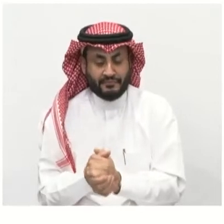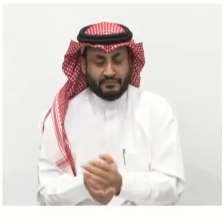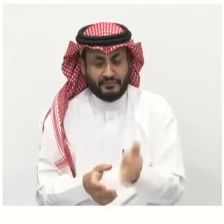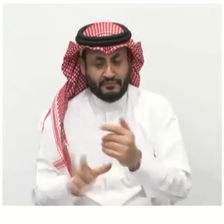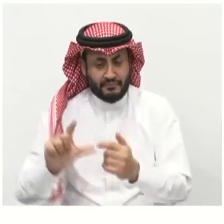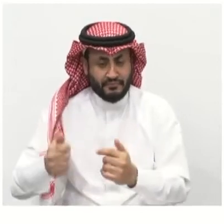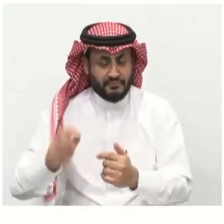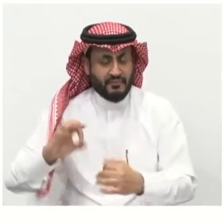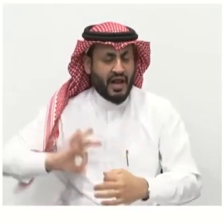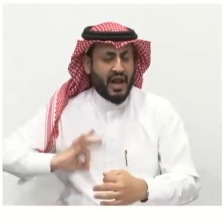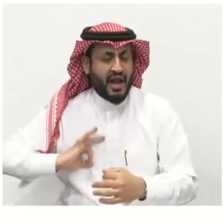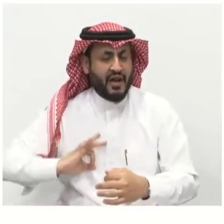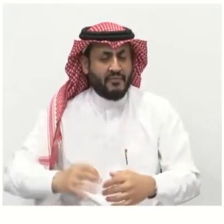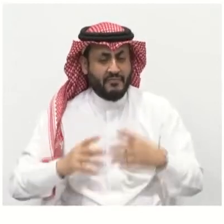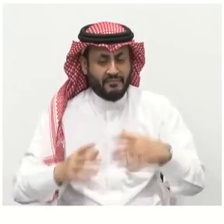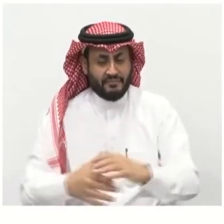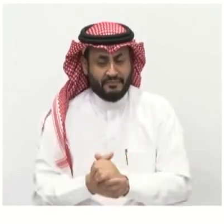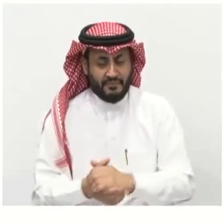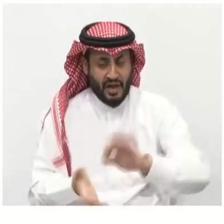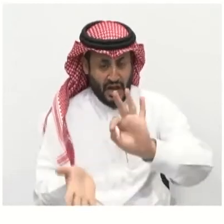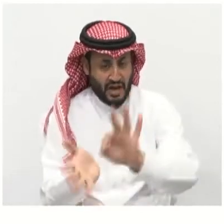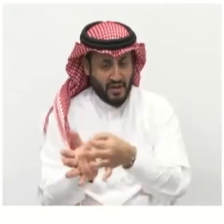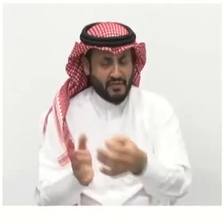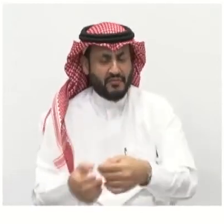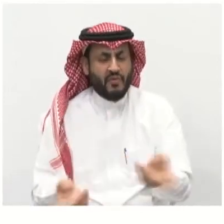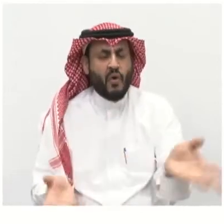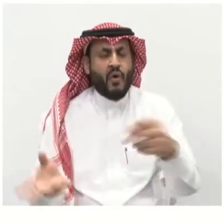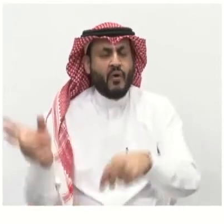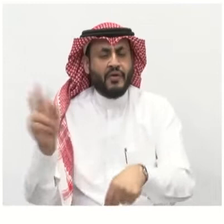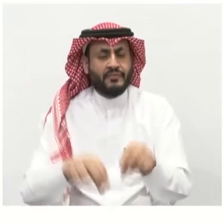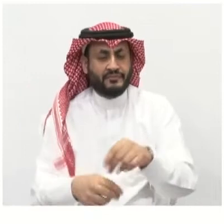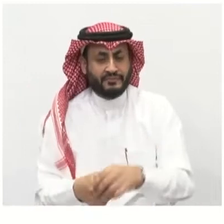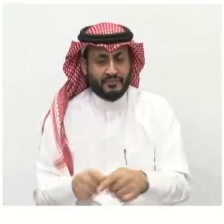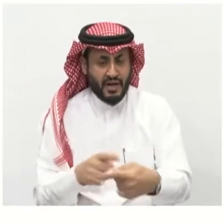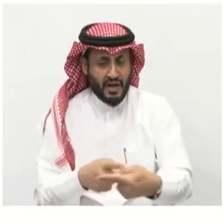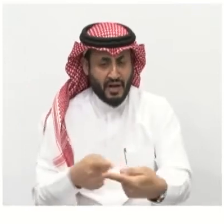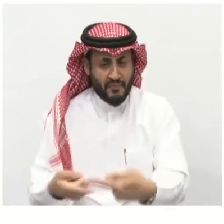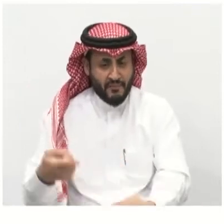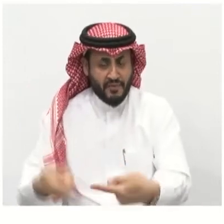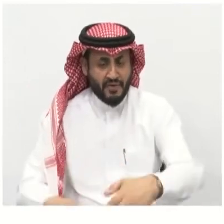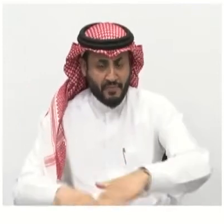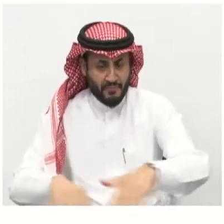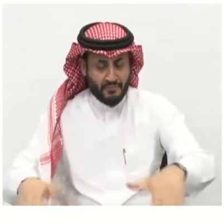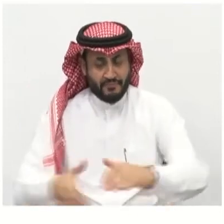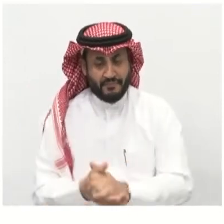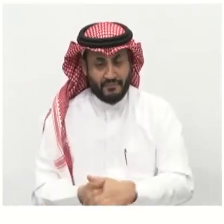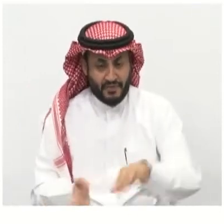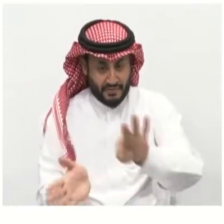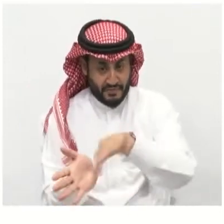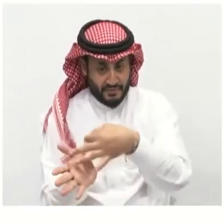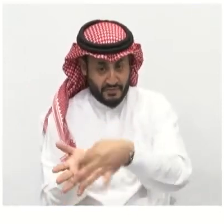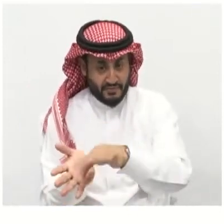Lemma loves to paint on a canvas. She puts all her paint tubes on the table. The brushes